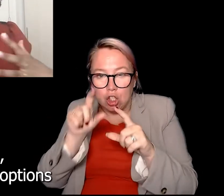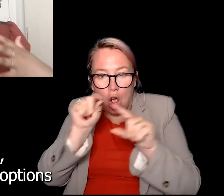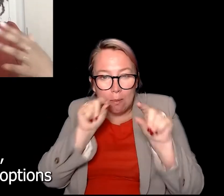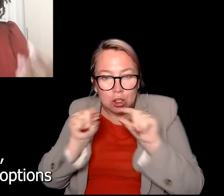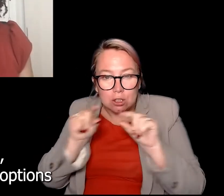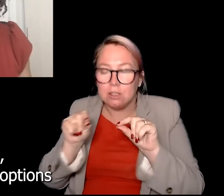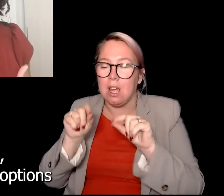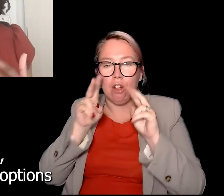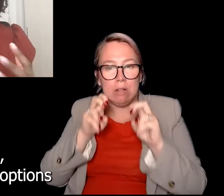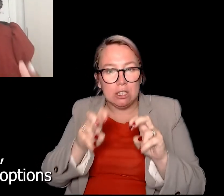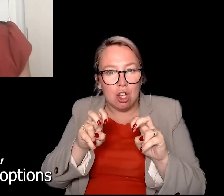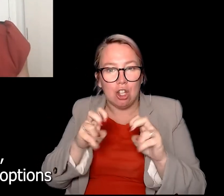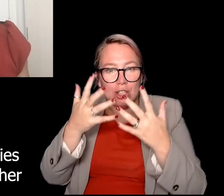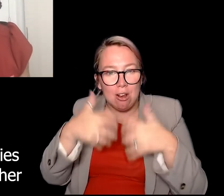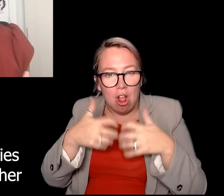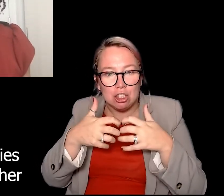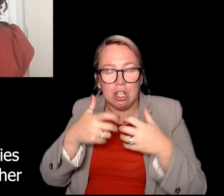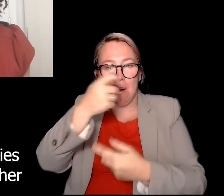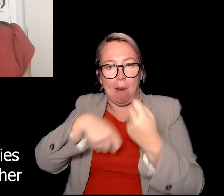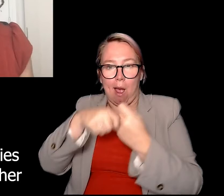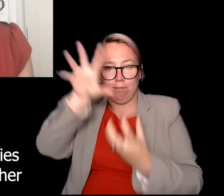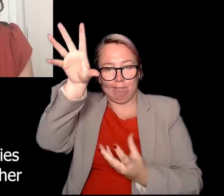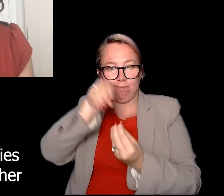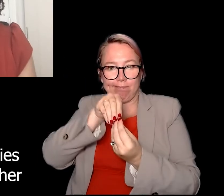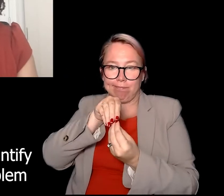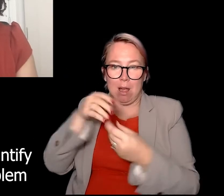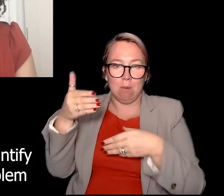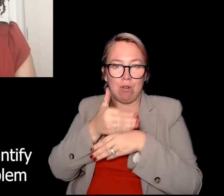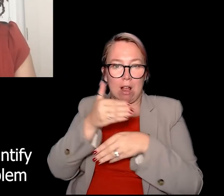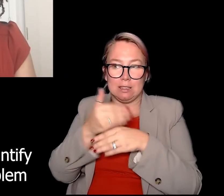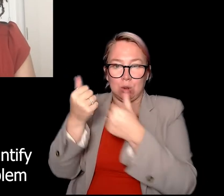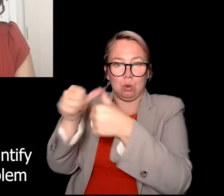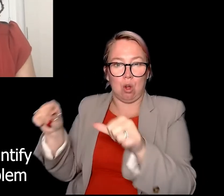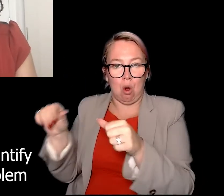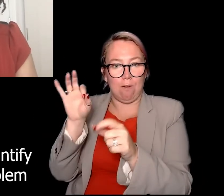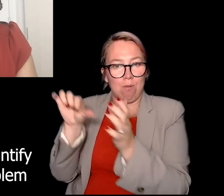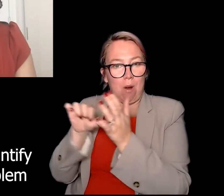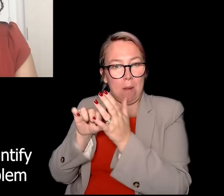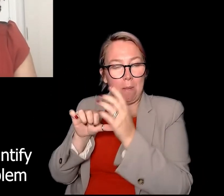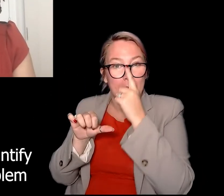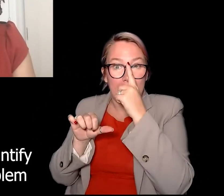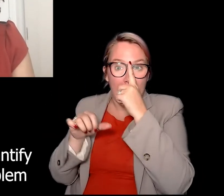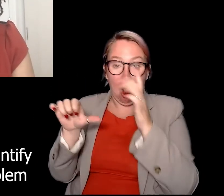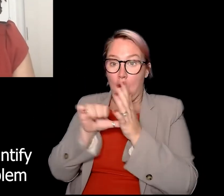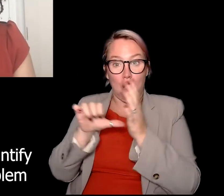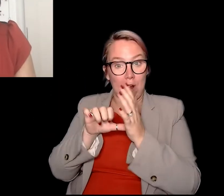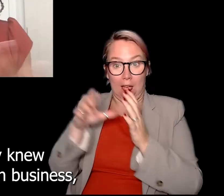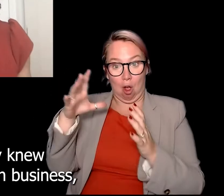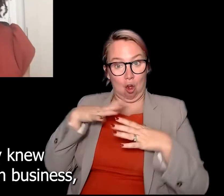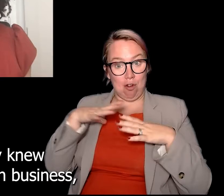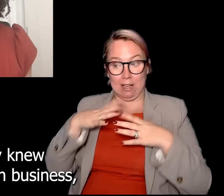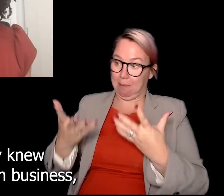doing research on different options and different technologies and putting those together in practice to try and quantify and solve a specific